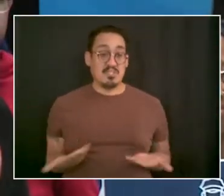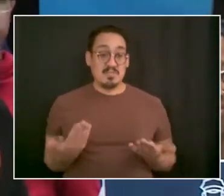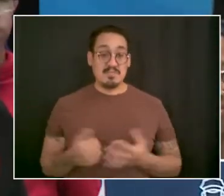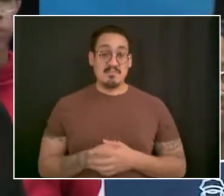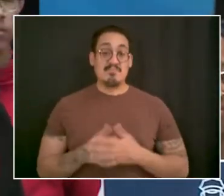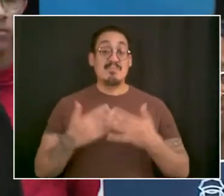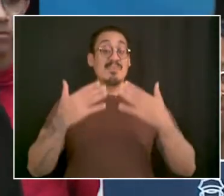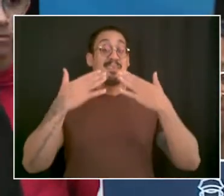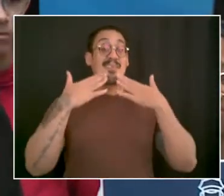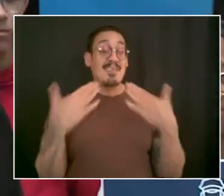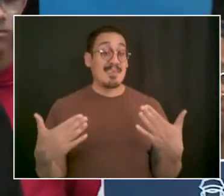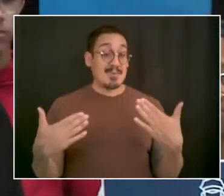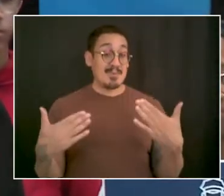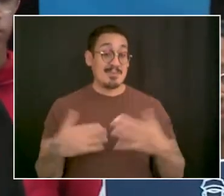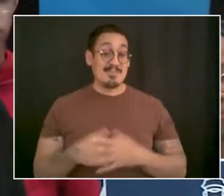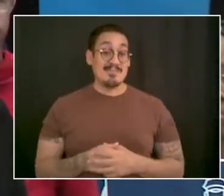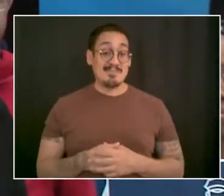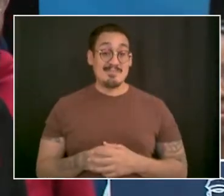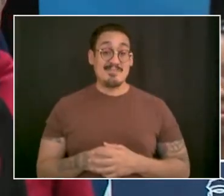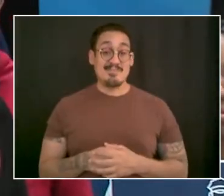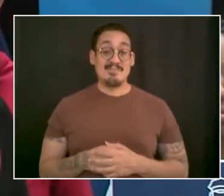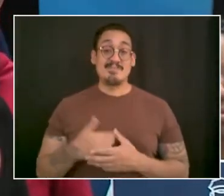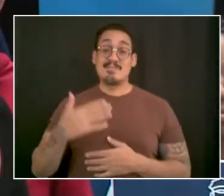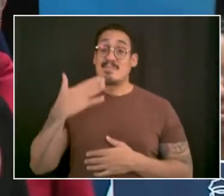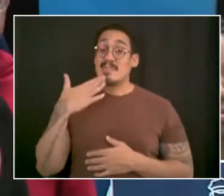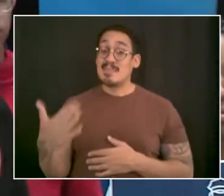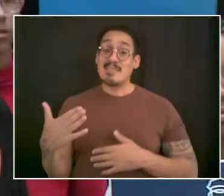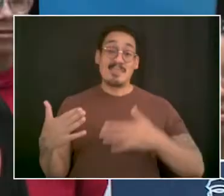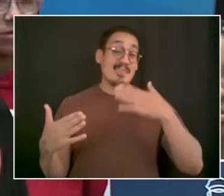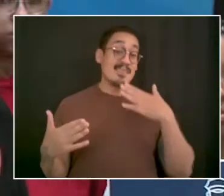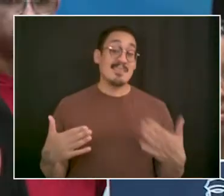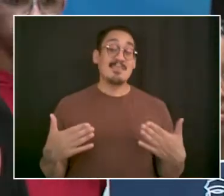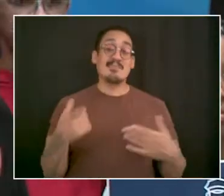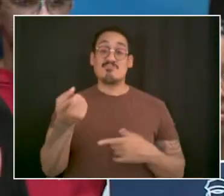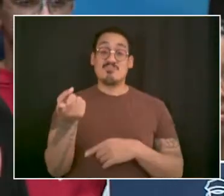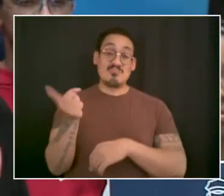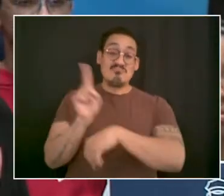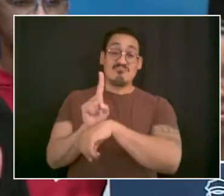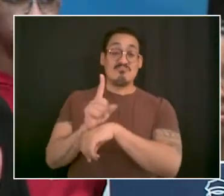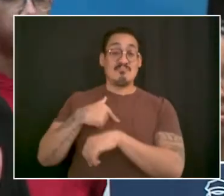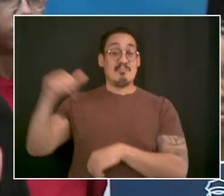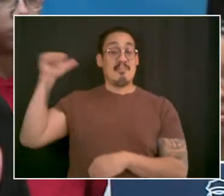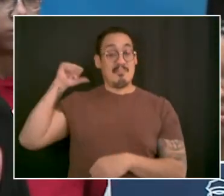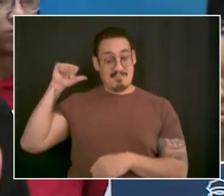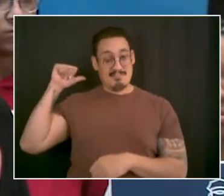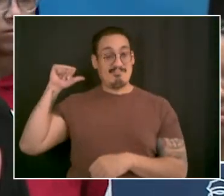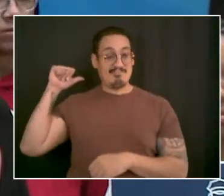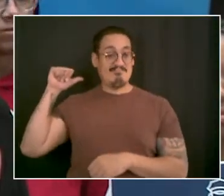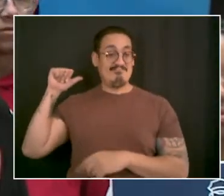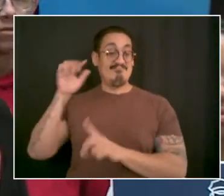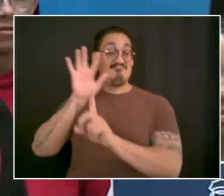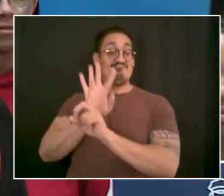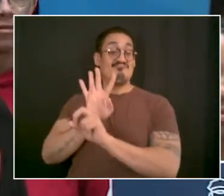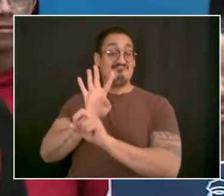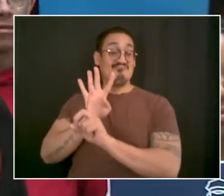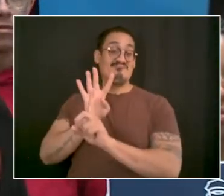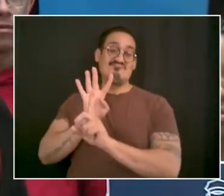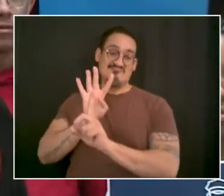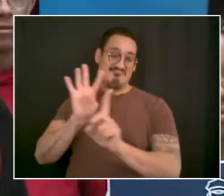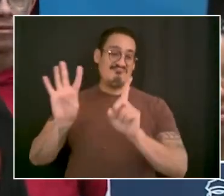you. Thank you. Just as you standing at my back, I got your back. And I want to tell